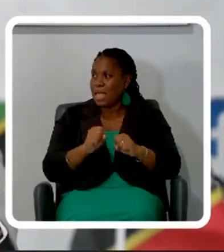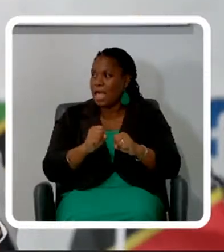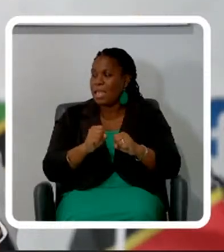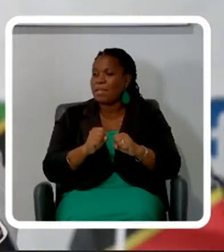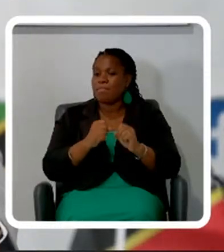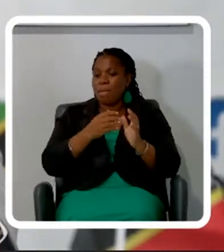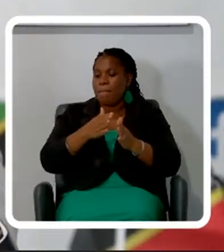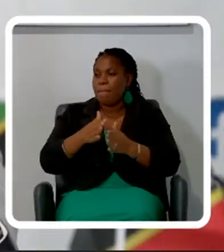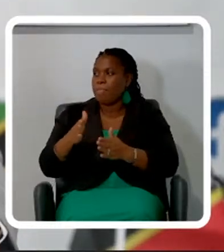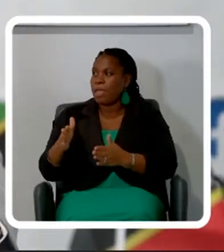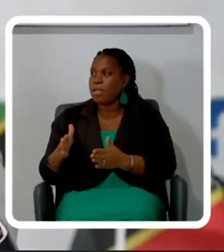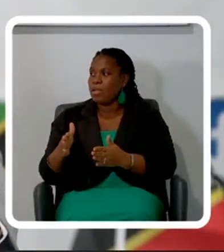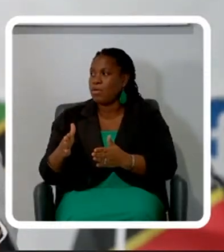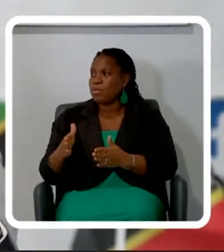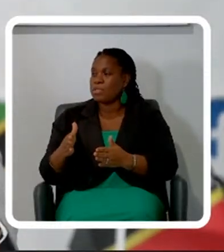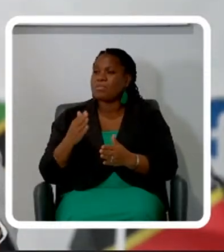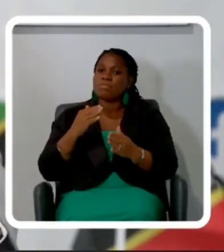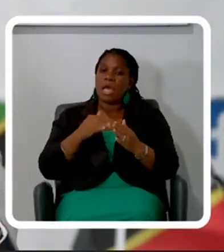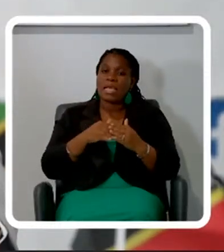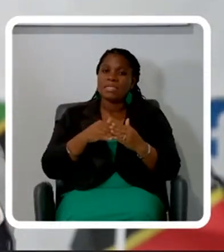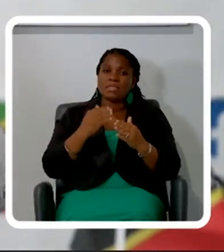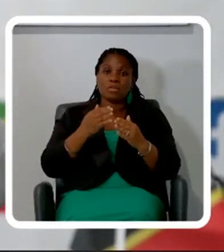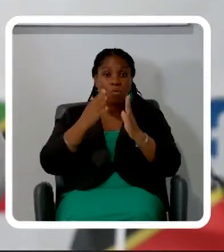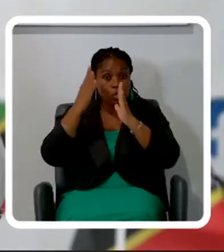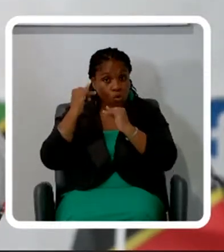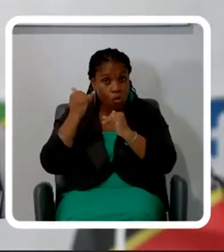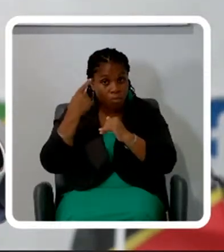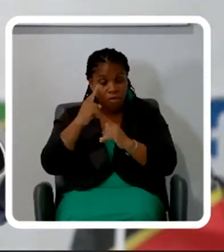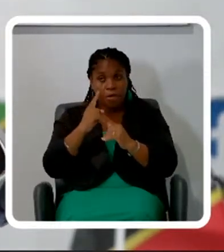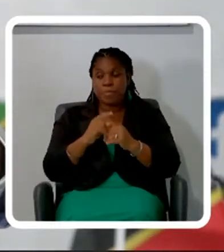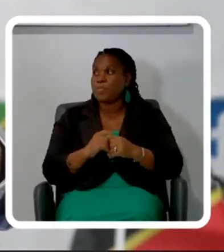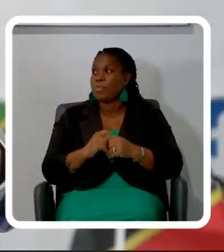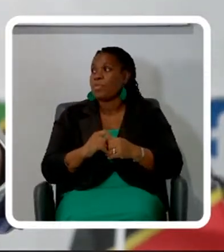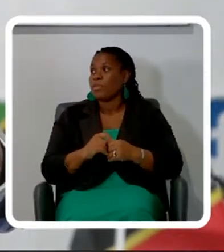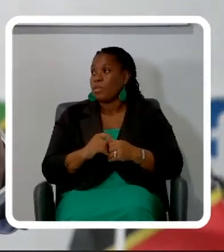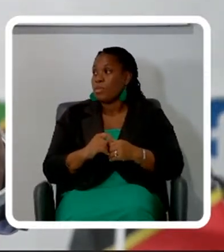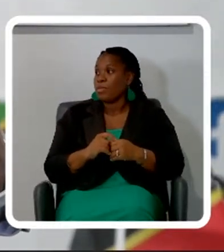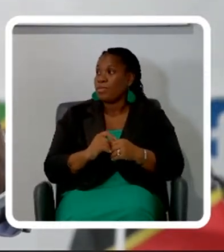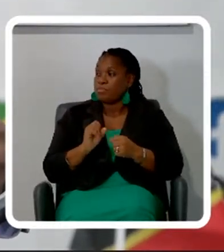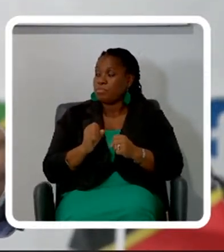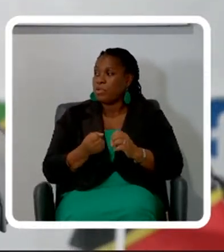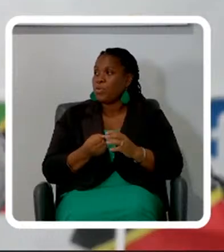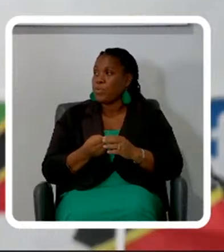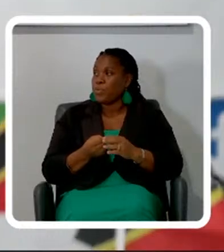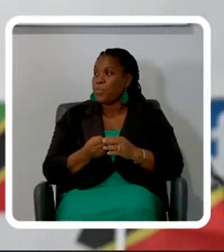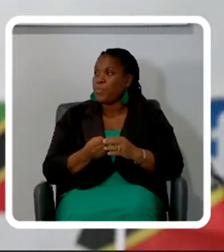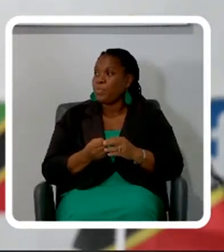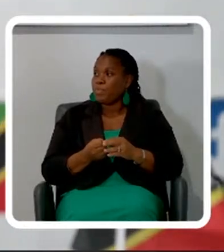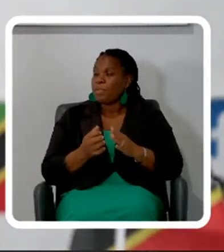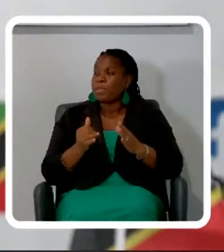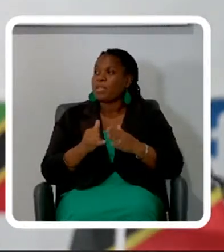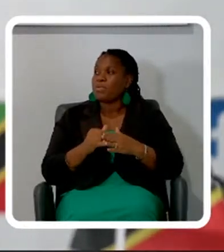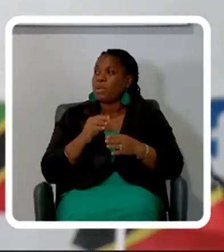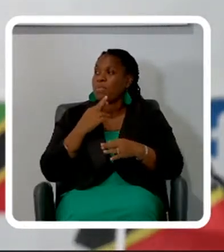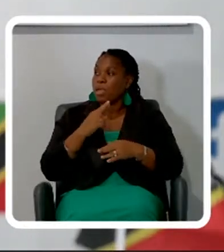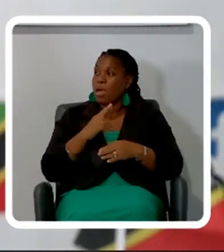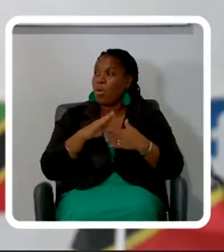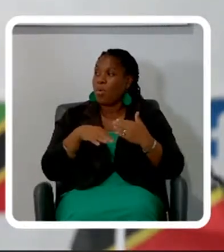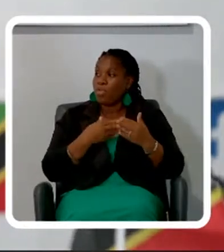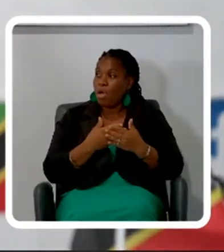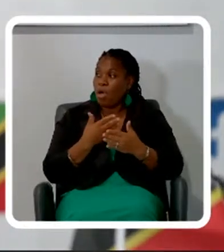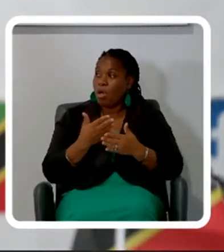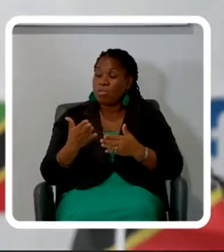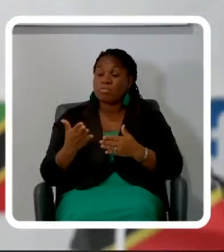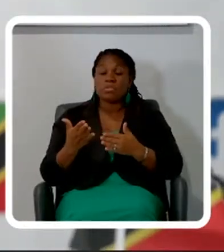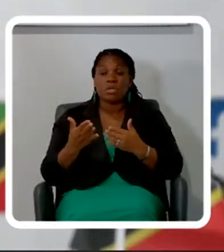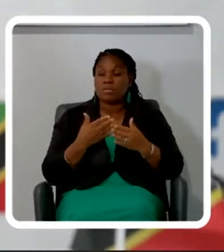planned out as was intended. So in a sense, that is where we are with all of, a lot